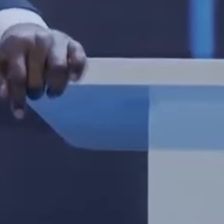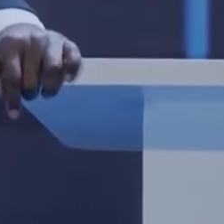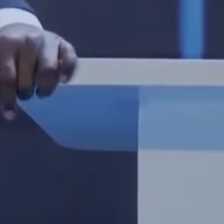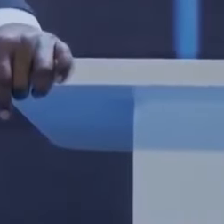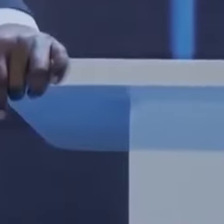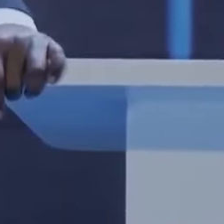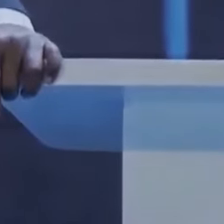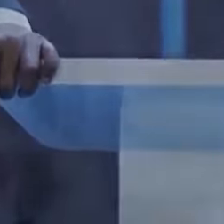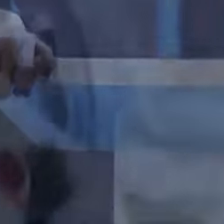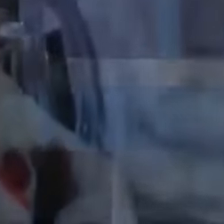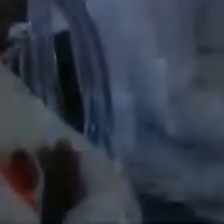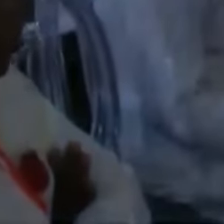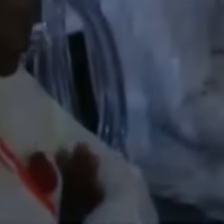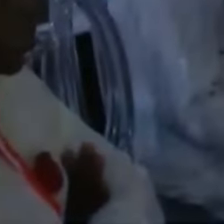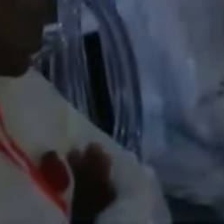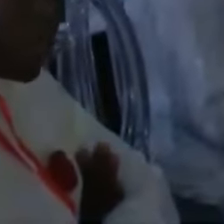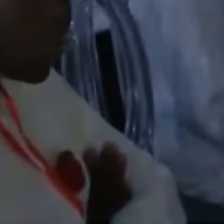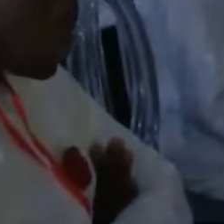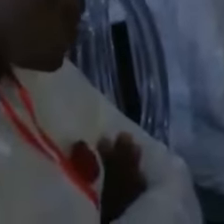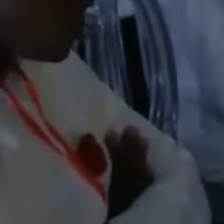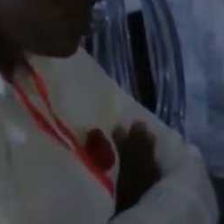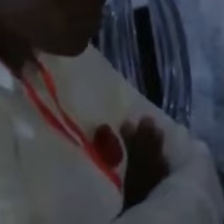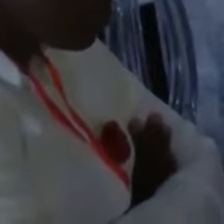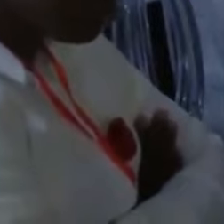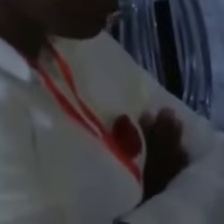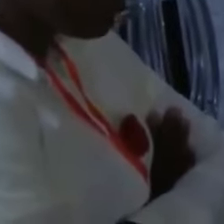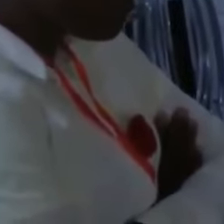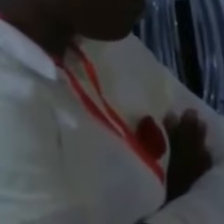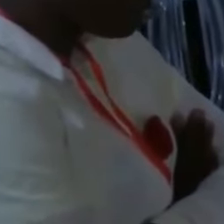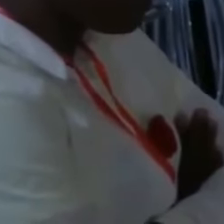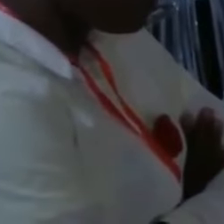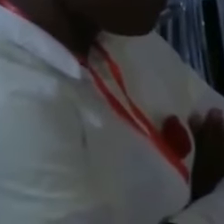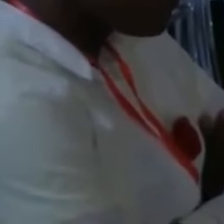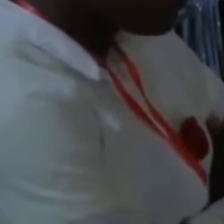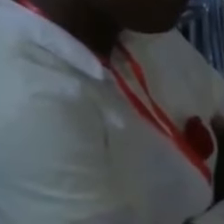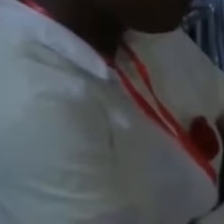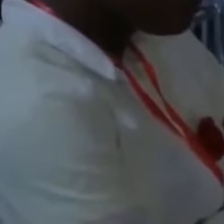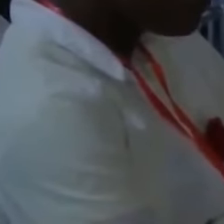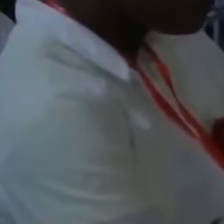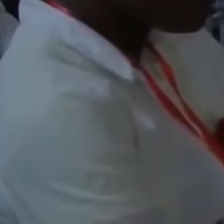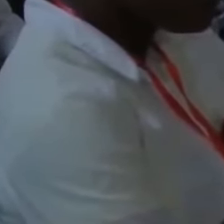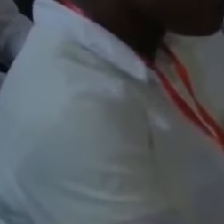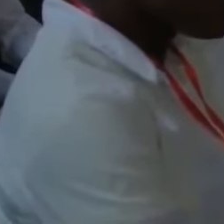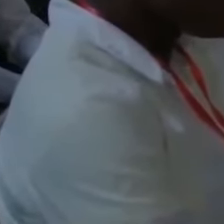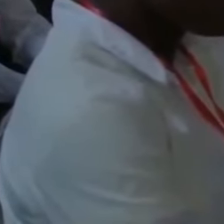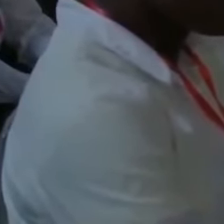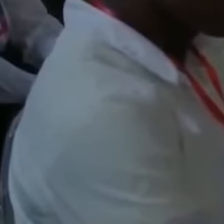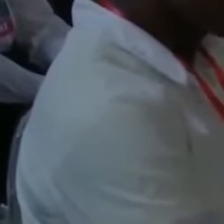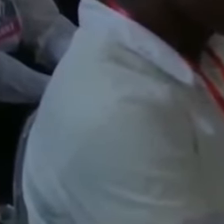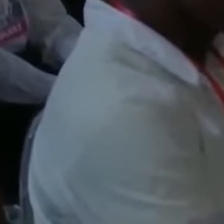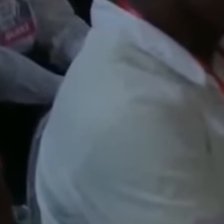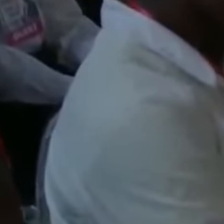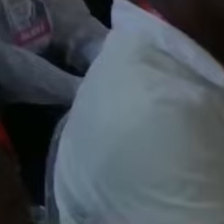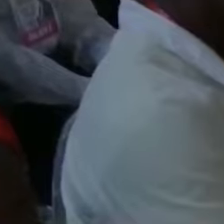and they run and they run until they break their bones, until they lose their lives. They run after those things on